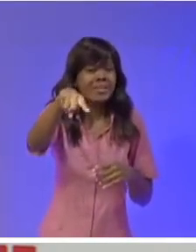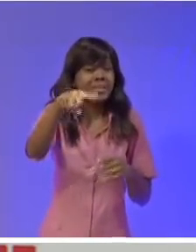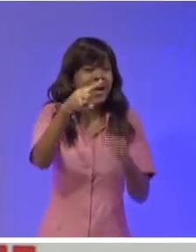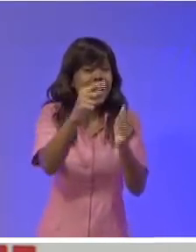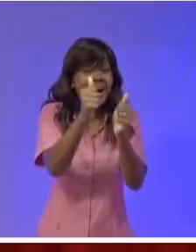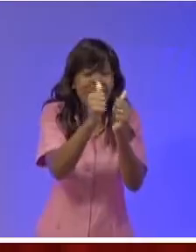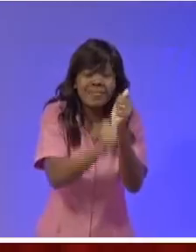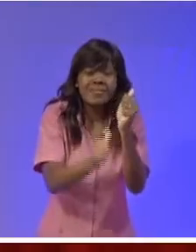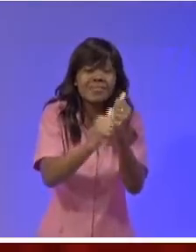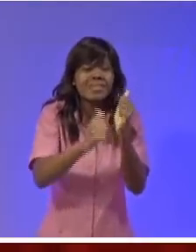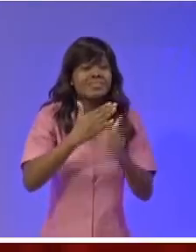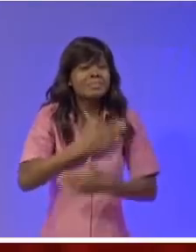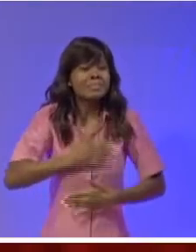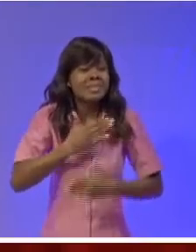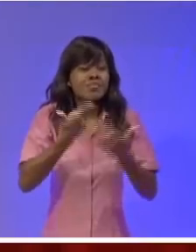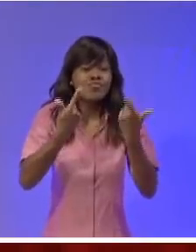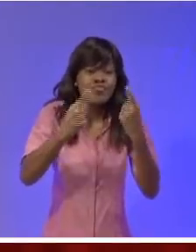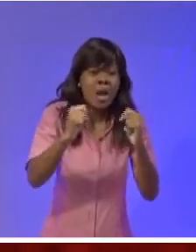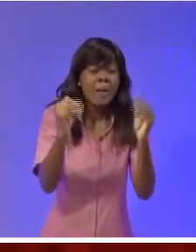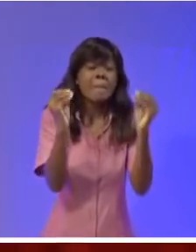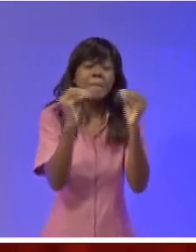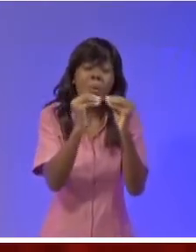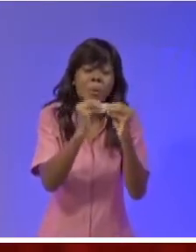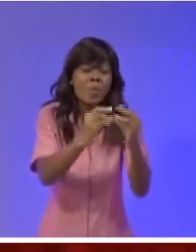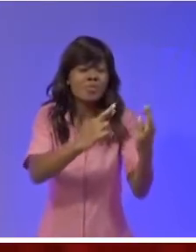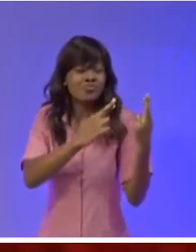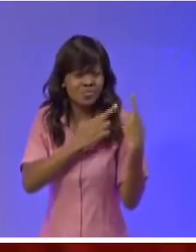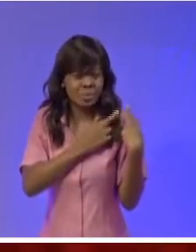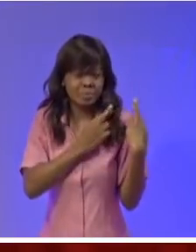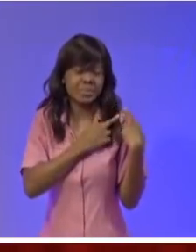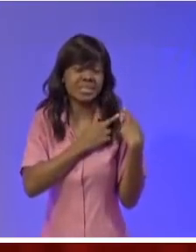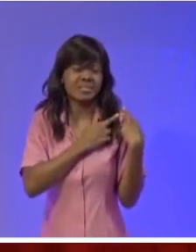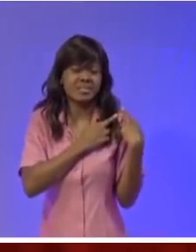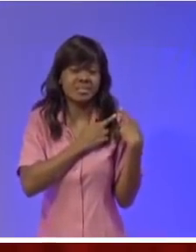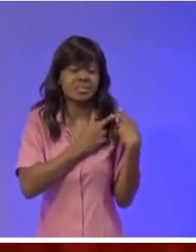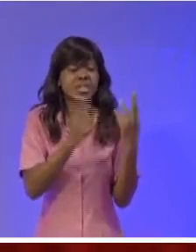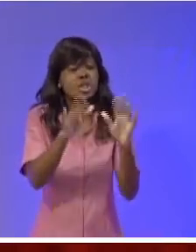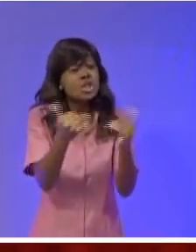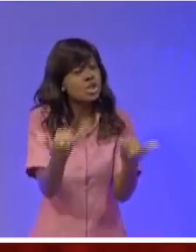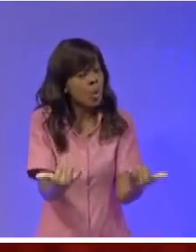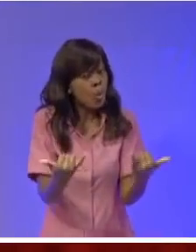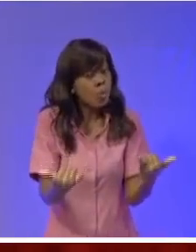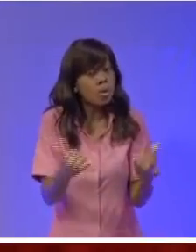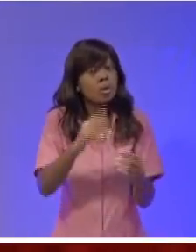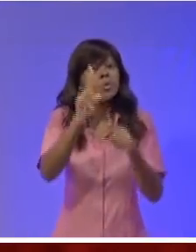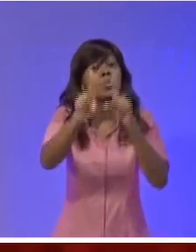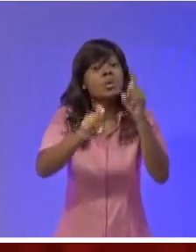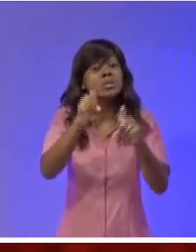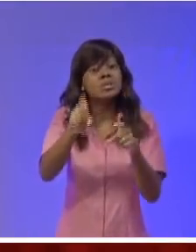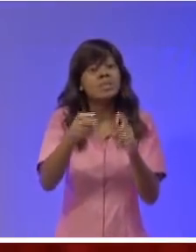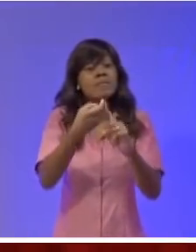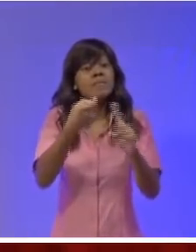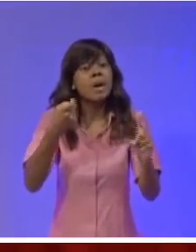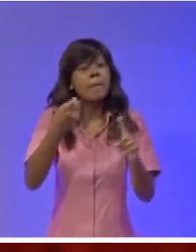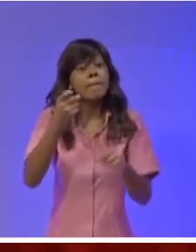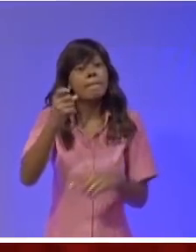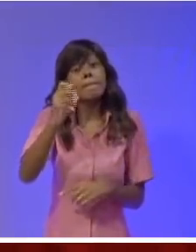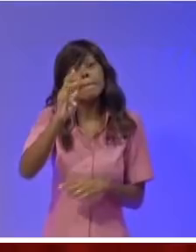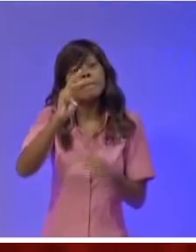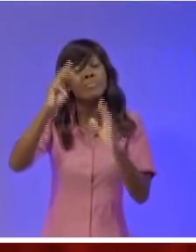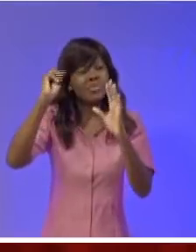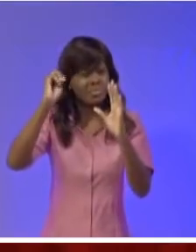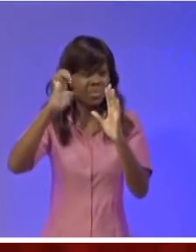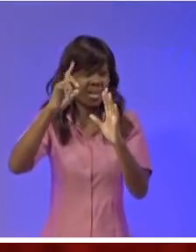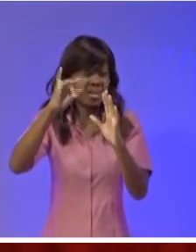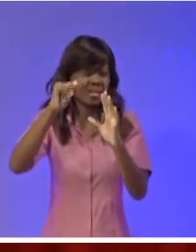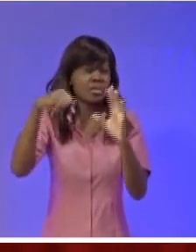Thank you, Minister. I will pause to take a couple questions from Matt, the Media Association of Trinidad and Tobago. And the first question is, can